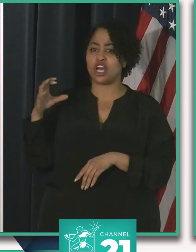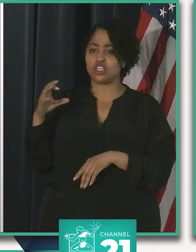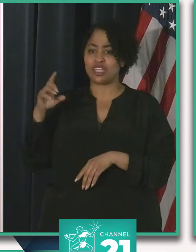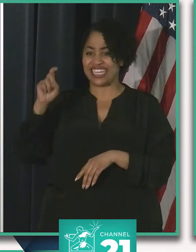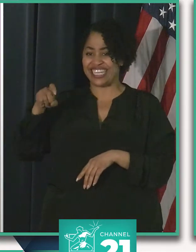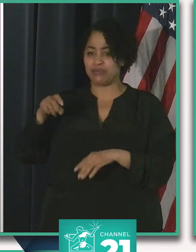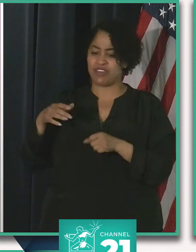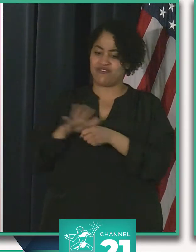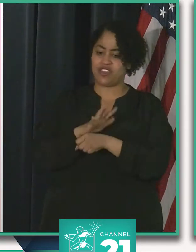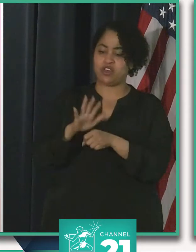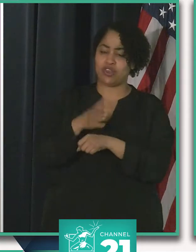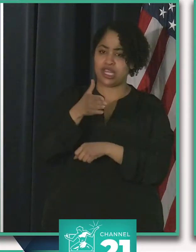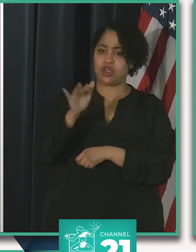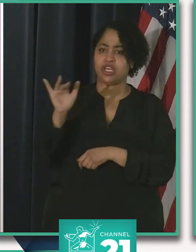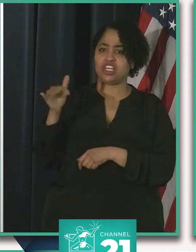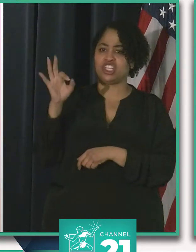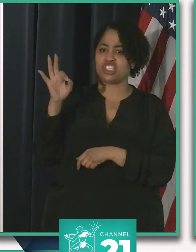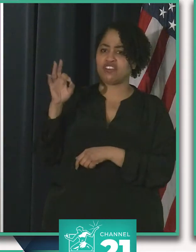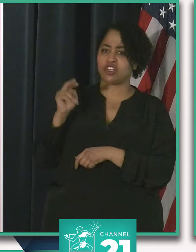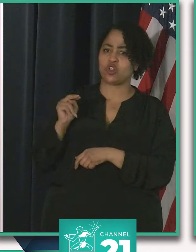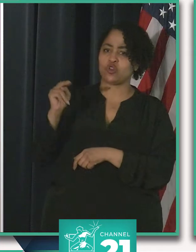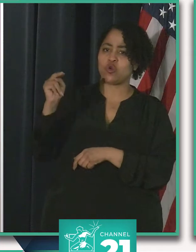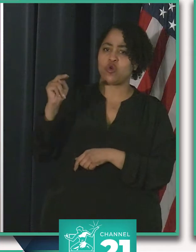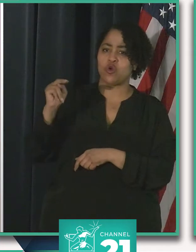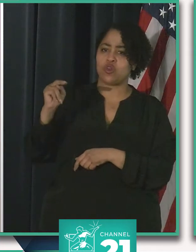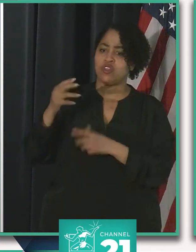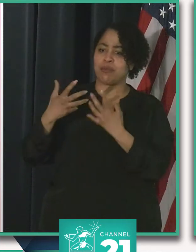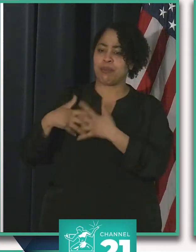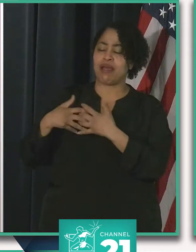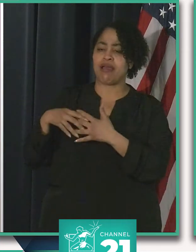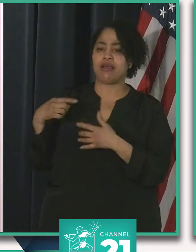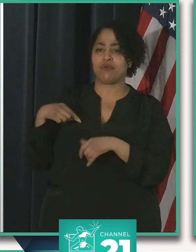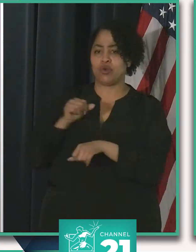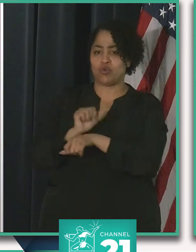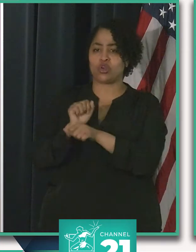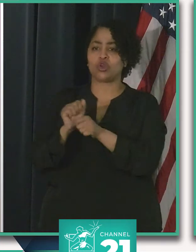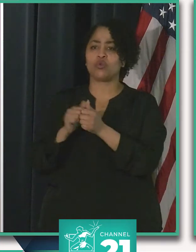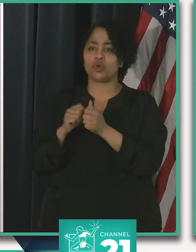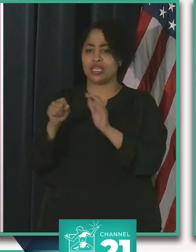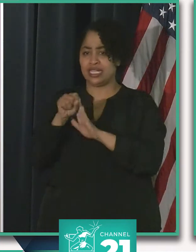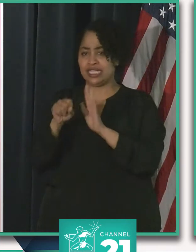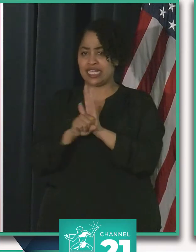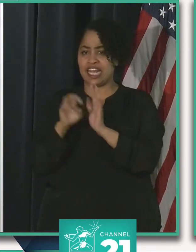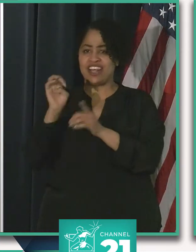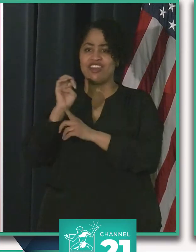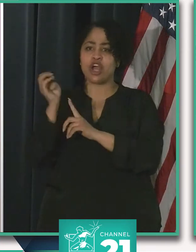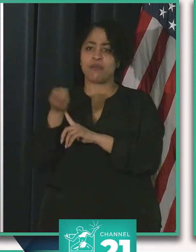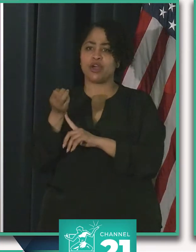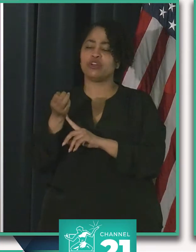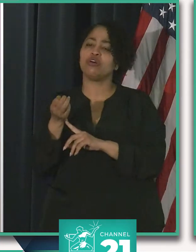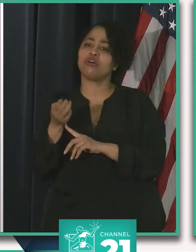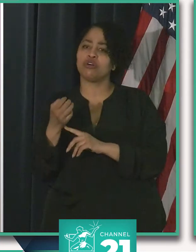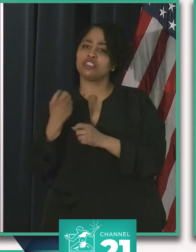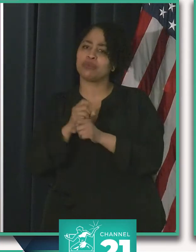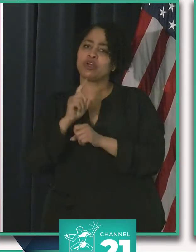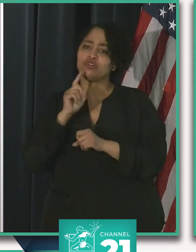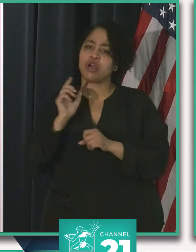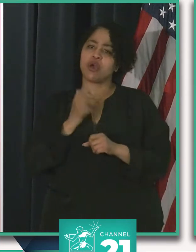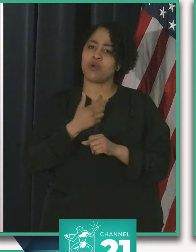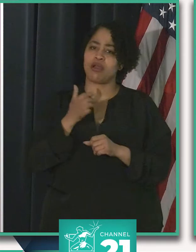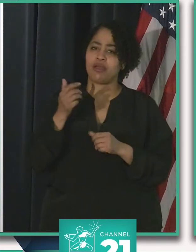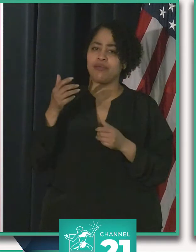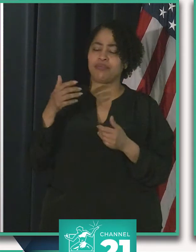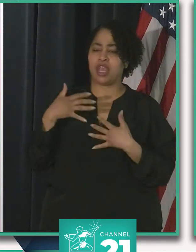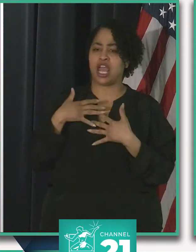at the Jefferson North plant. And we're working with the State Environmental Department to make sure that the air quality is good. So I'm not sure what